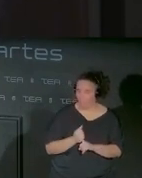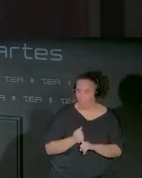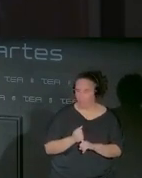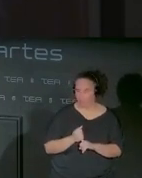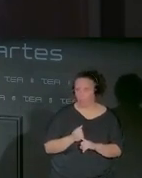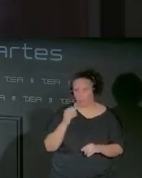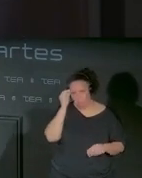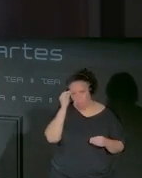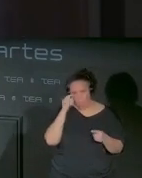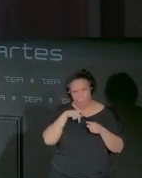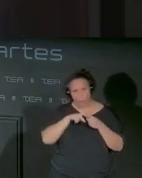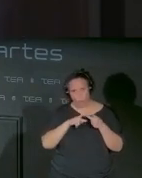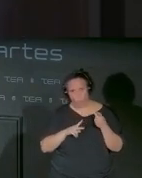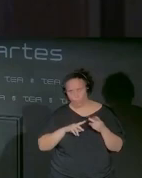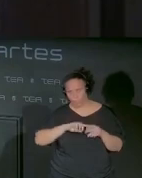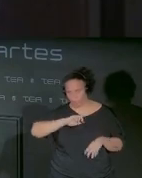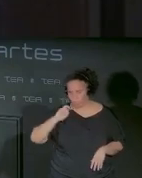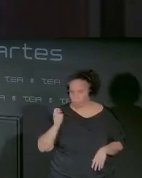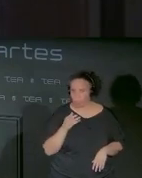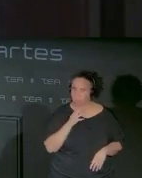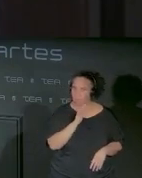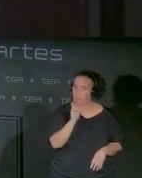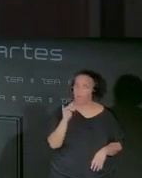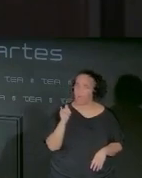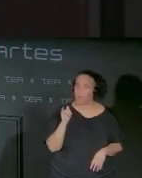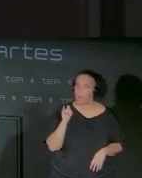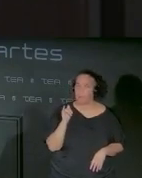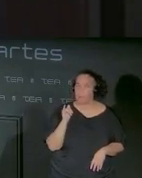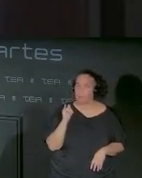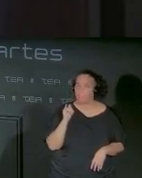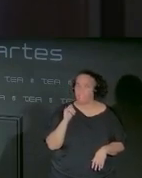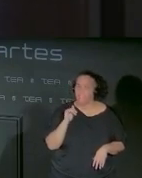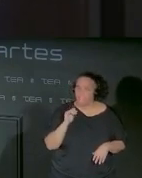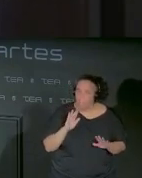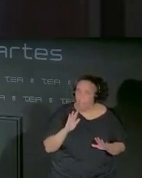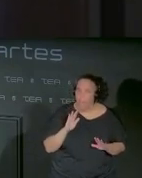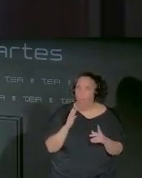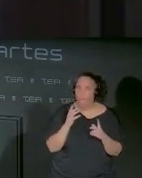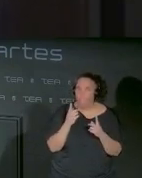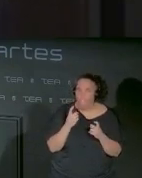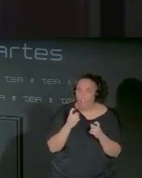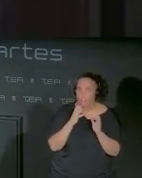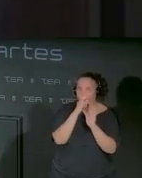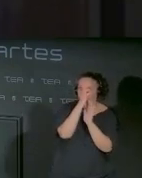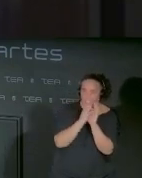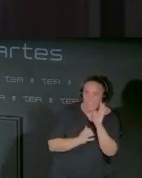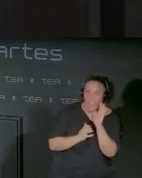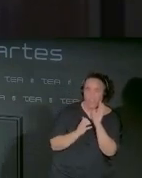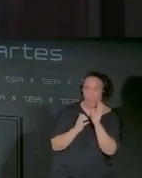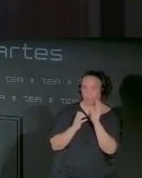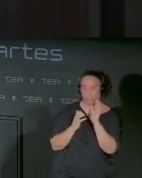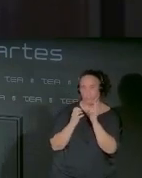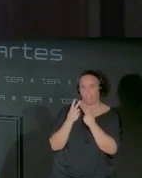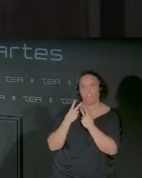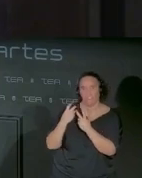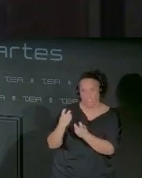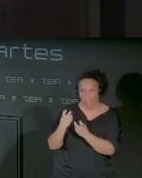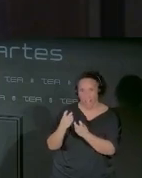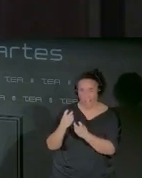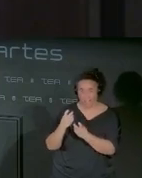one of the instruments that have been introduced then, and are tax incentives, tax exemptions. It's something that we lack in Spain, and we have to work into